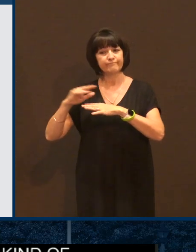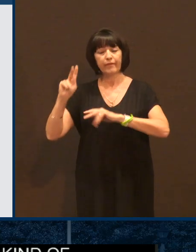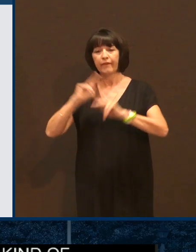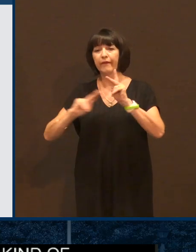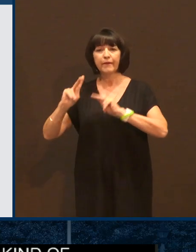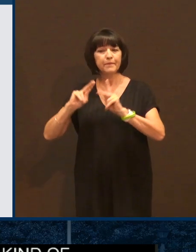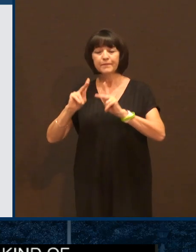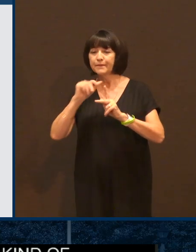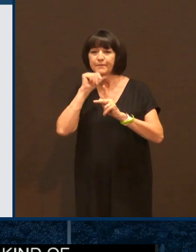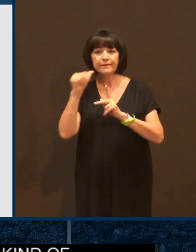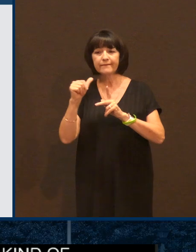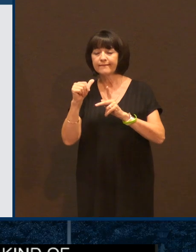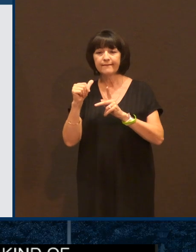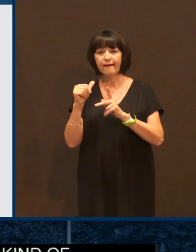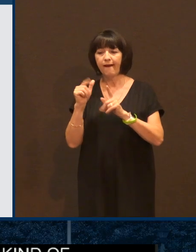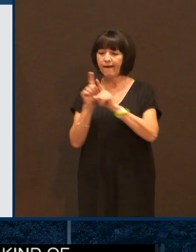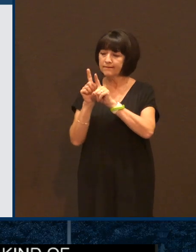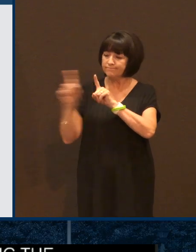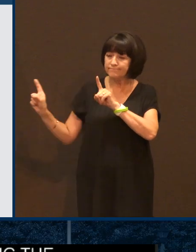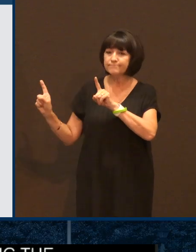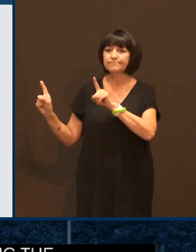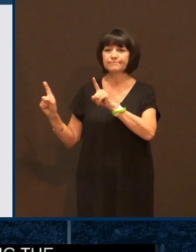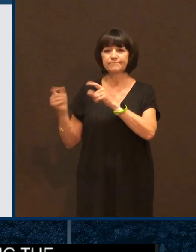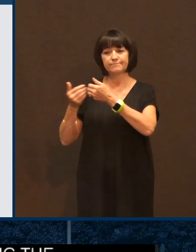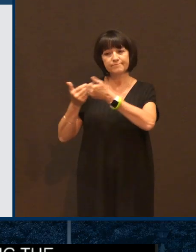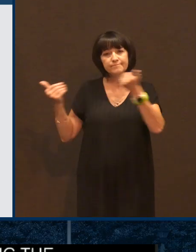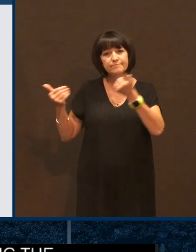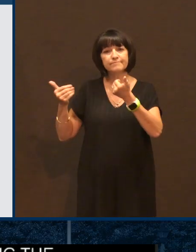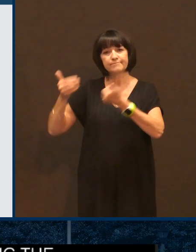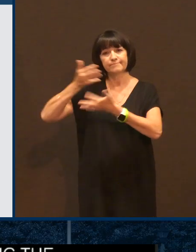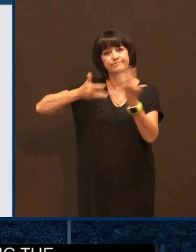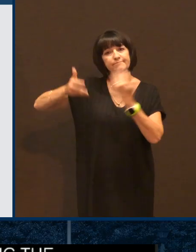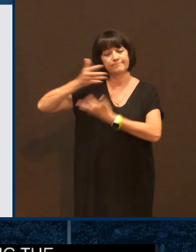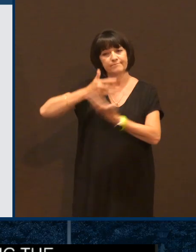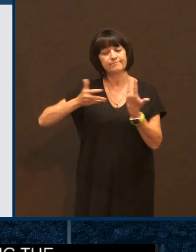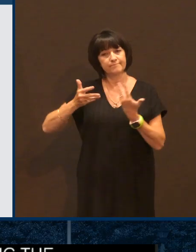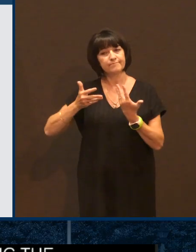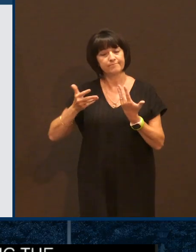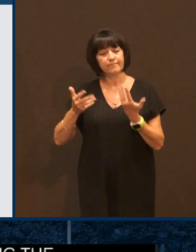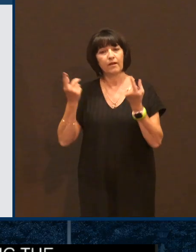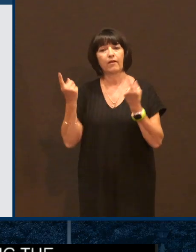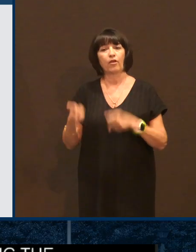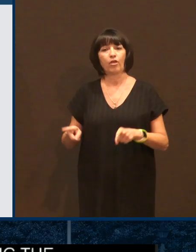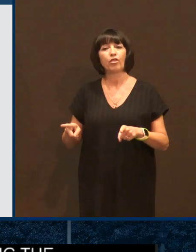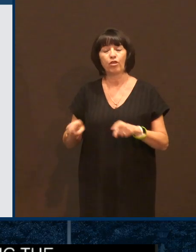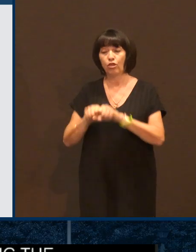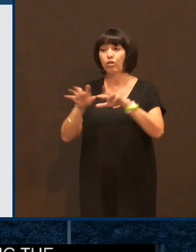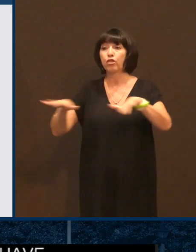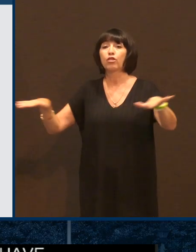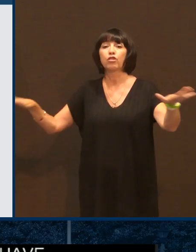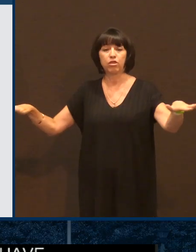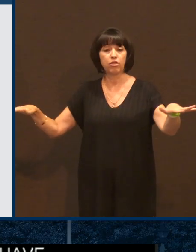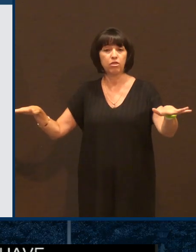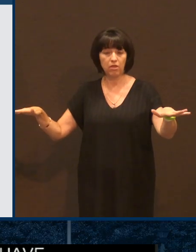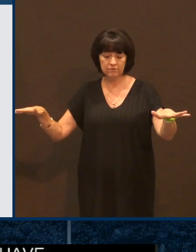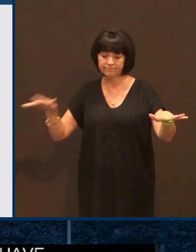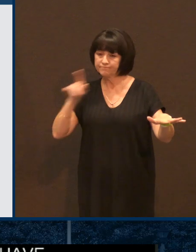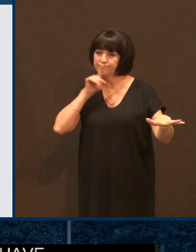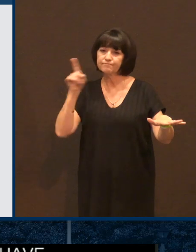have a vaccine, we're going to have these periodic outbreaks. We're doing a lot of testing to